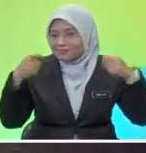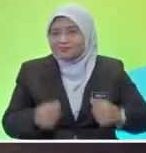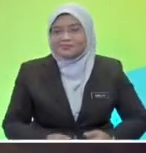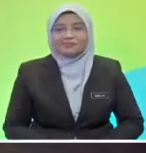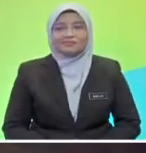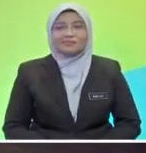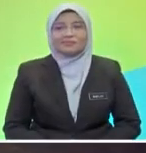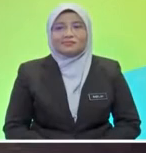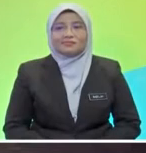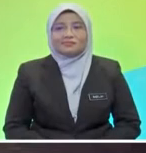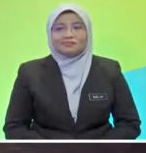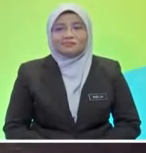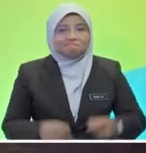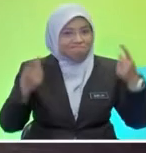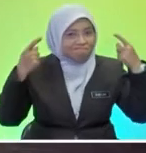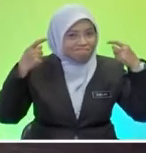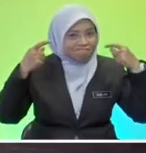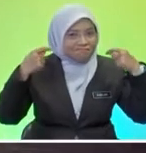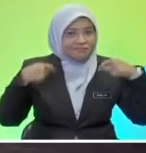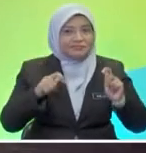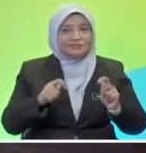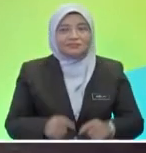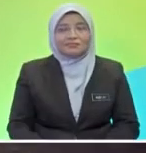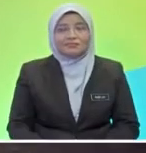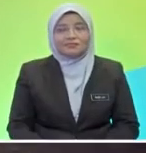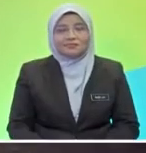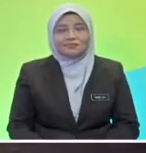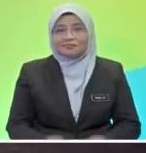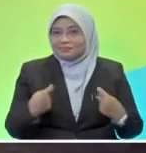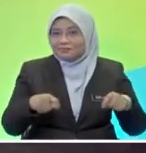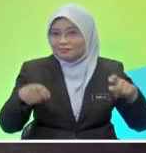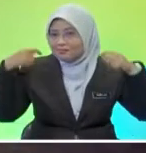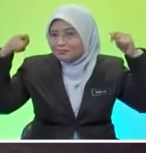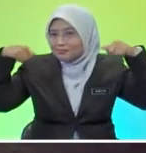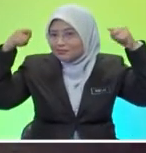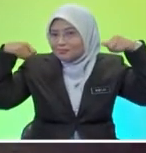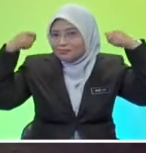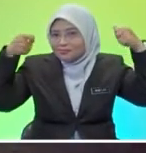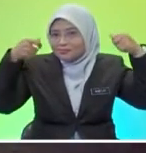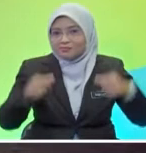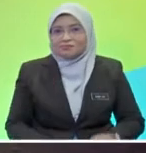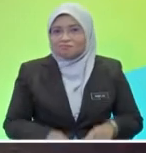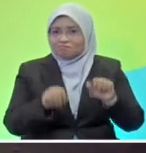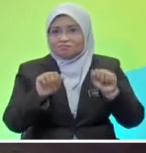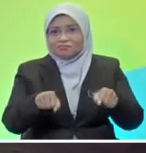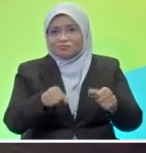teacher. Okay. Okay. Be careful. Okay. 1, 2, 3.